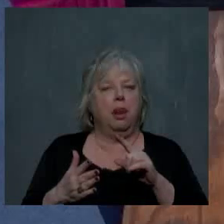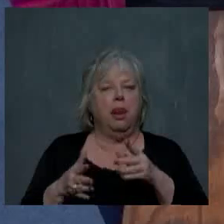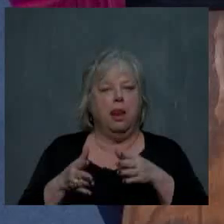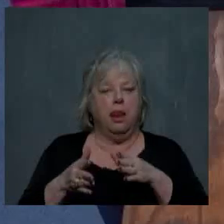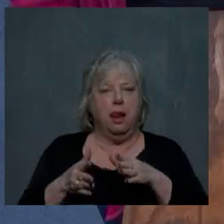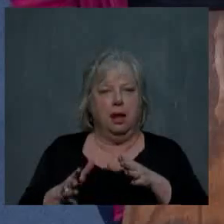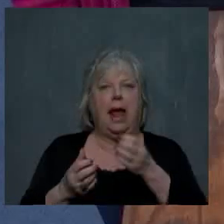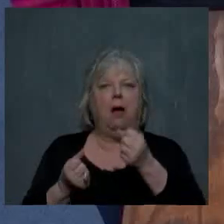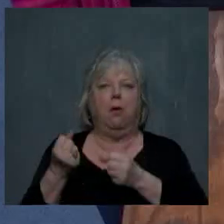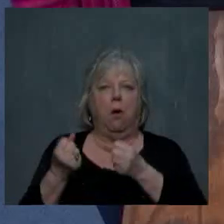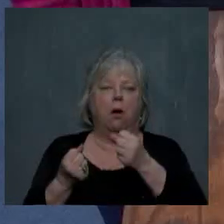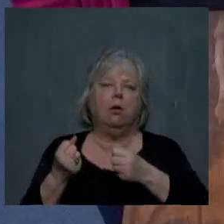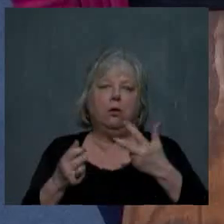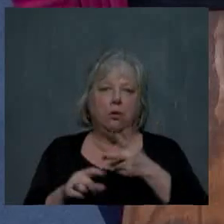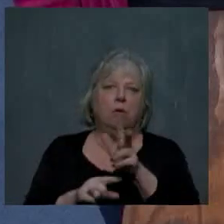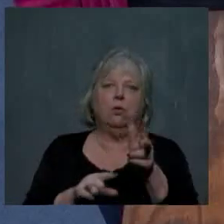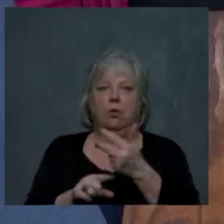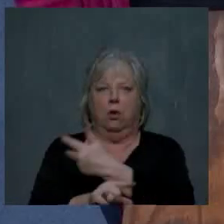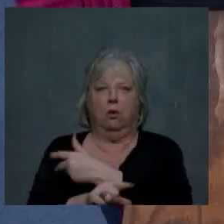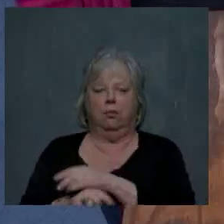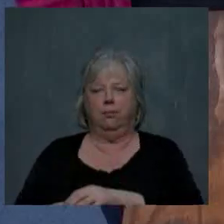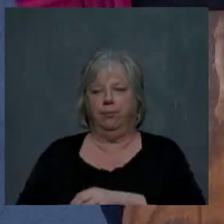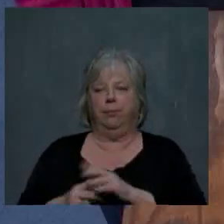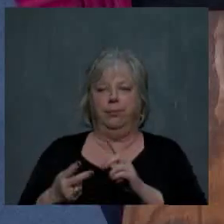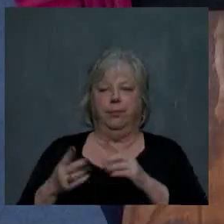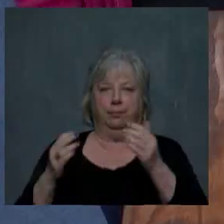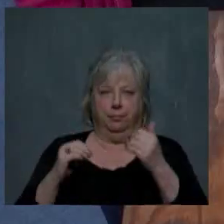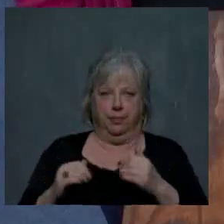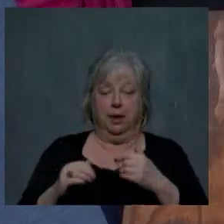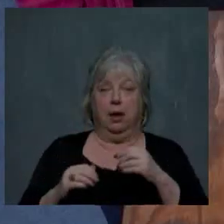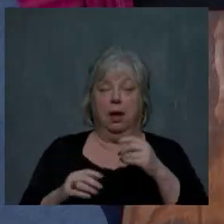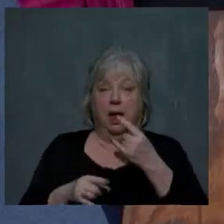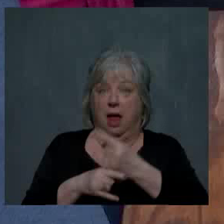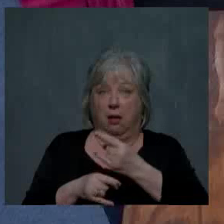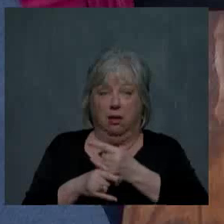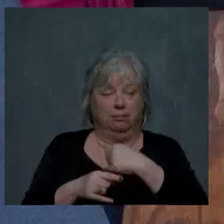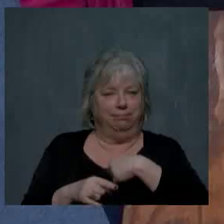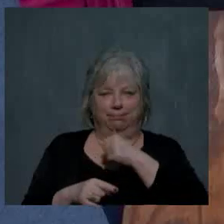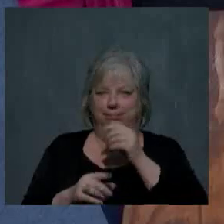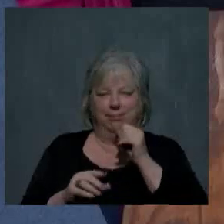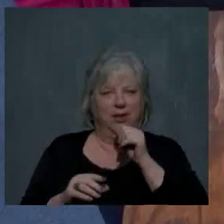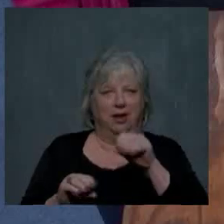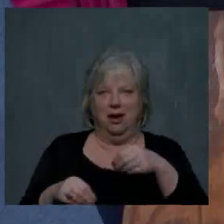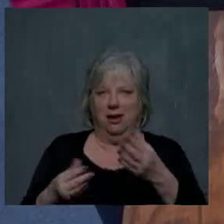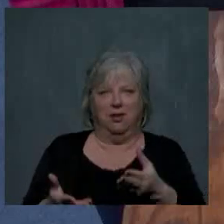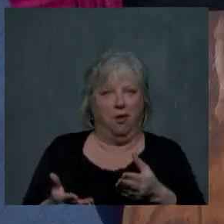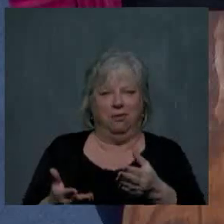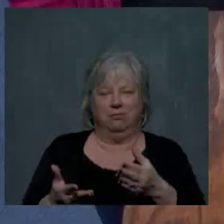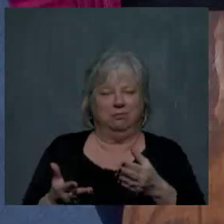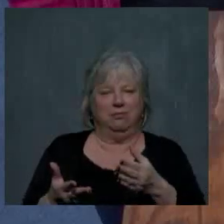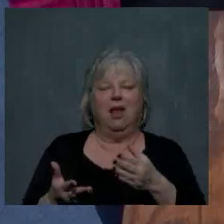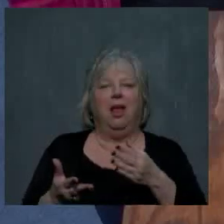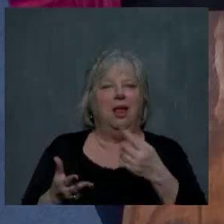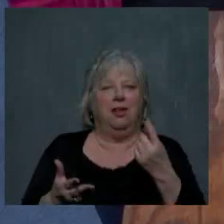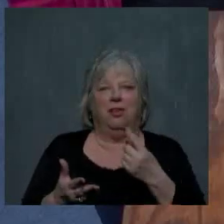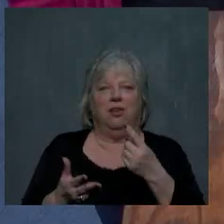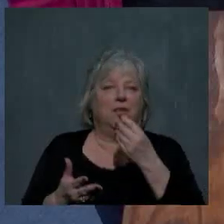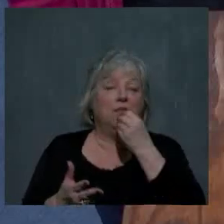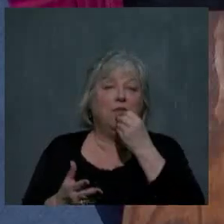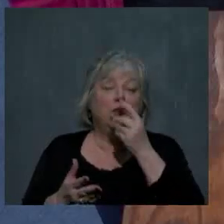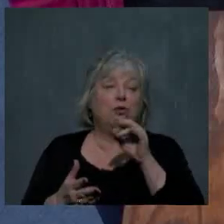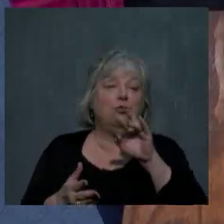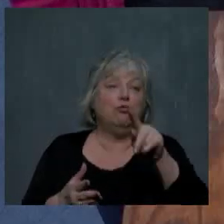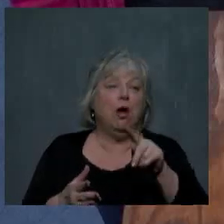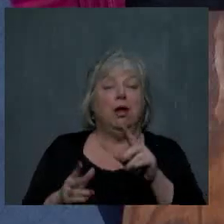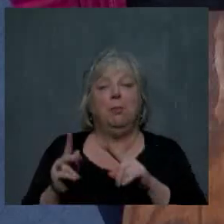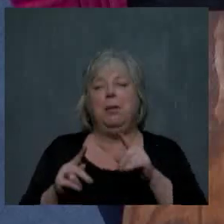needed. We don't serve alcohol. It is just a food truck that pretty much people come pick up their orders and take home.